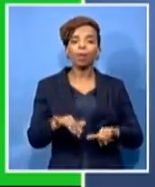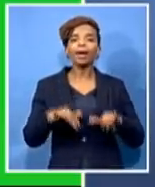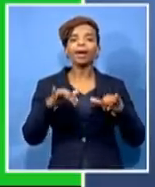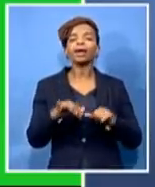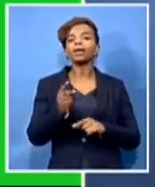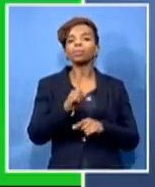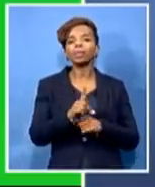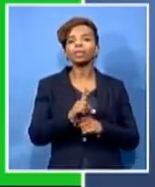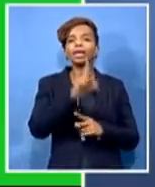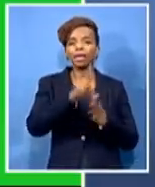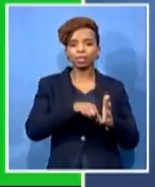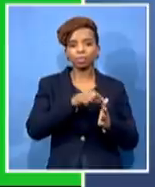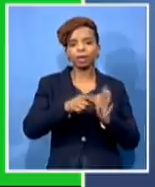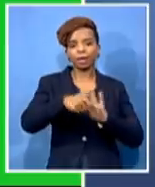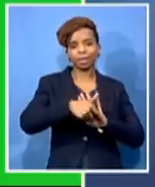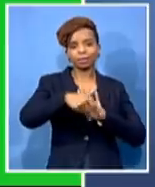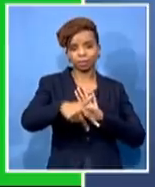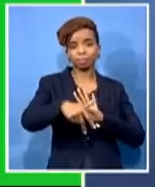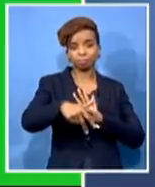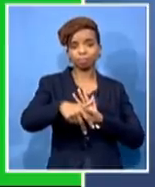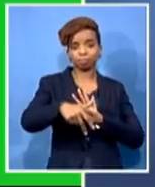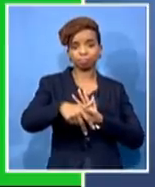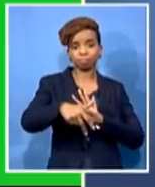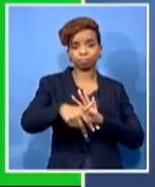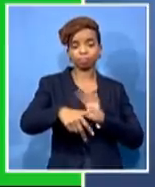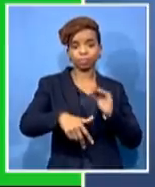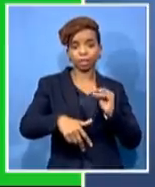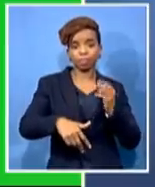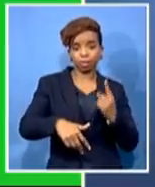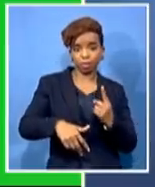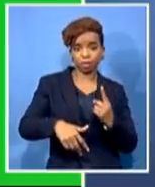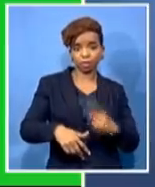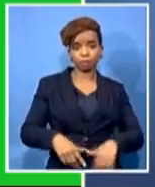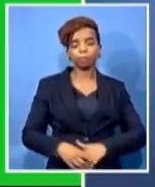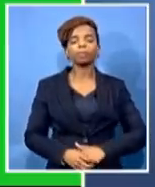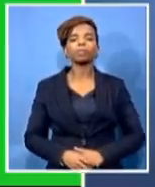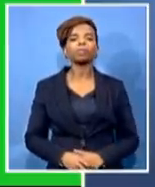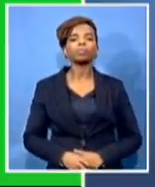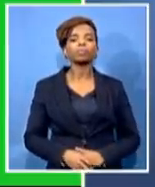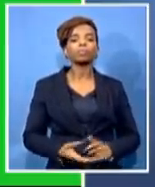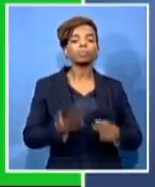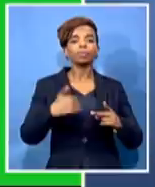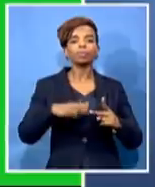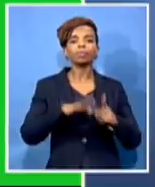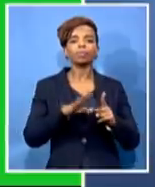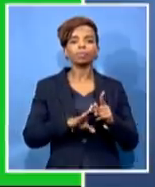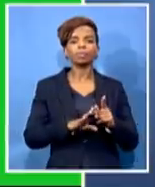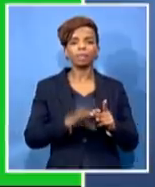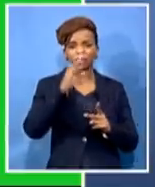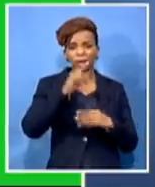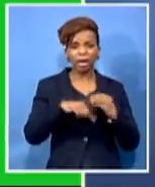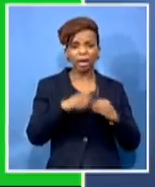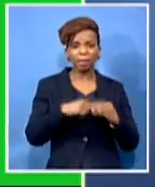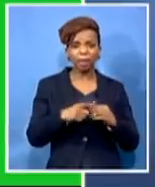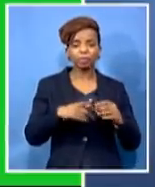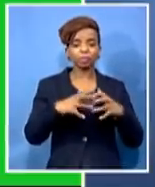horse. At least we are getting there. Number 2, he spoke about cadre deployment. Meritocracy